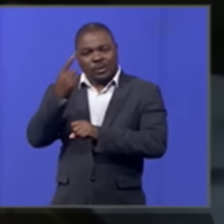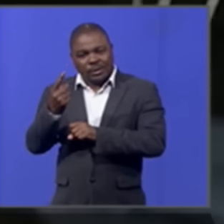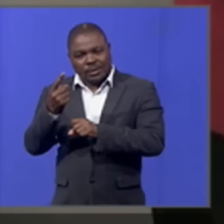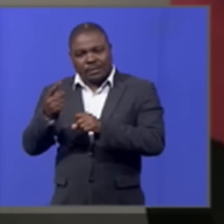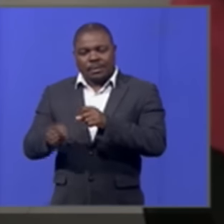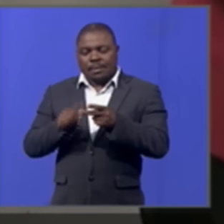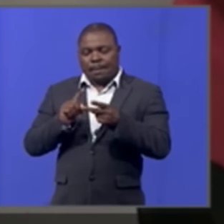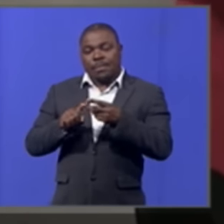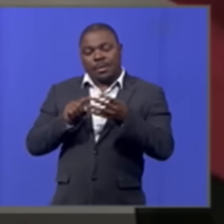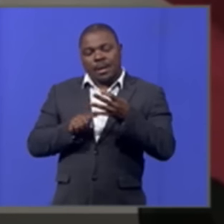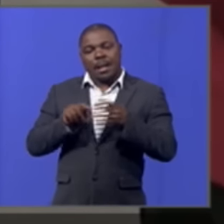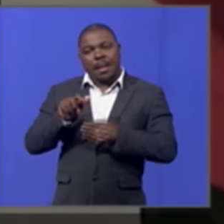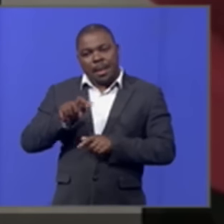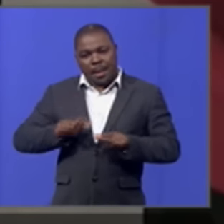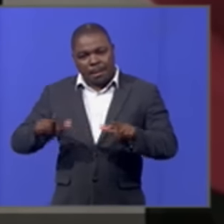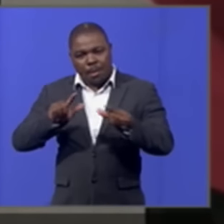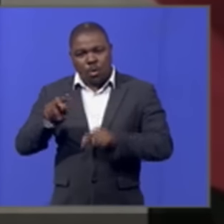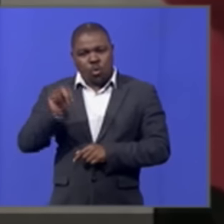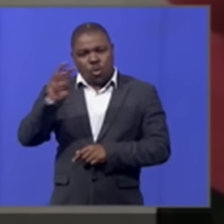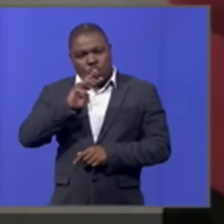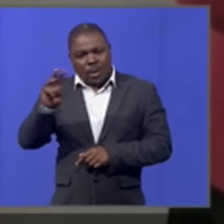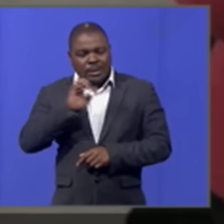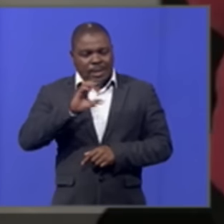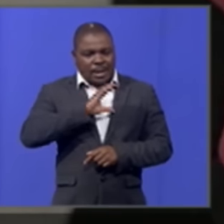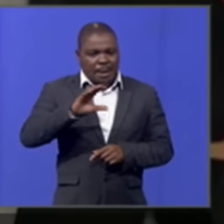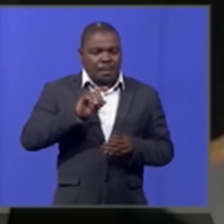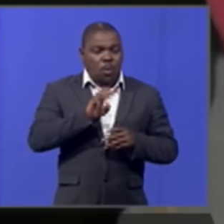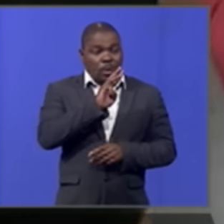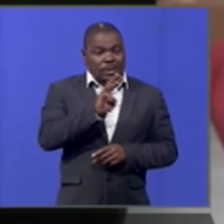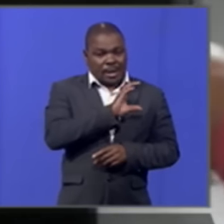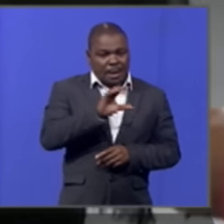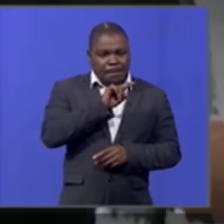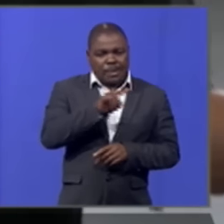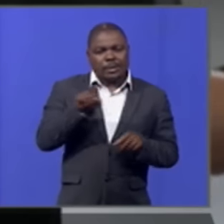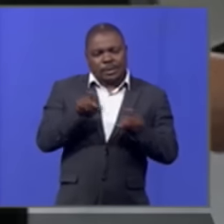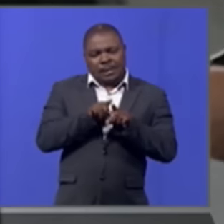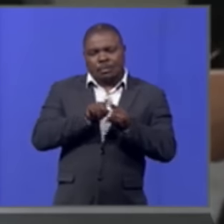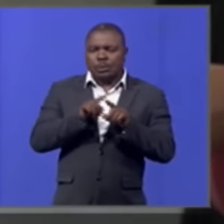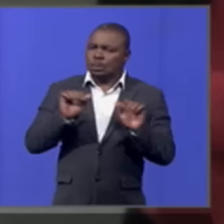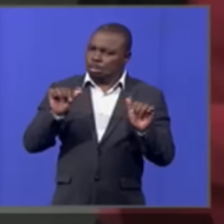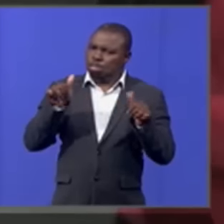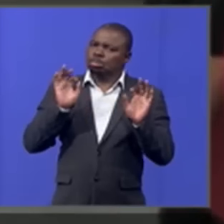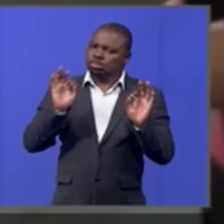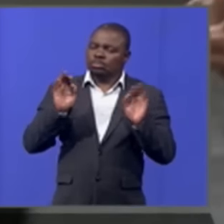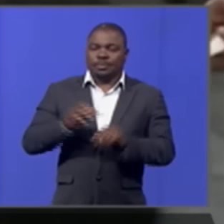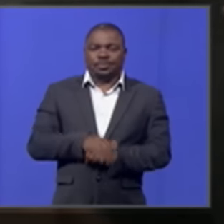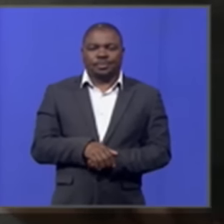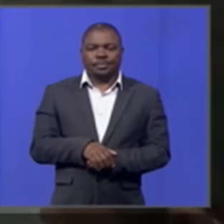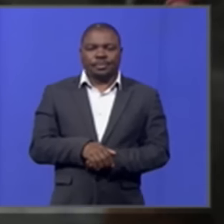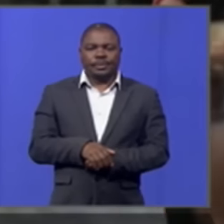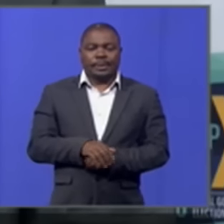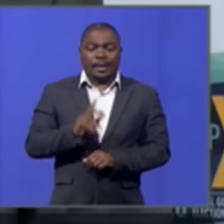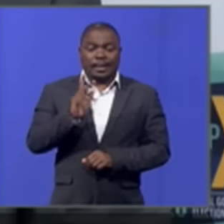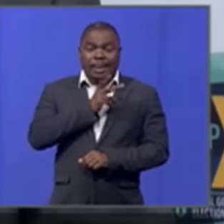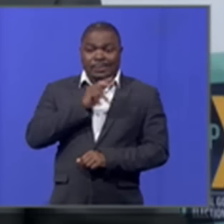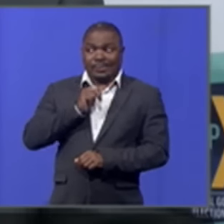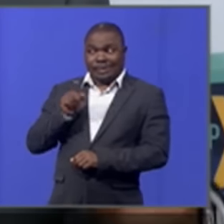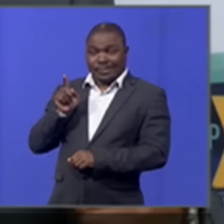kwa Limpopo, Northwest, Eastern Cape le Western Cape e nnile e namatsang. In areas like